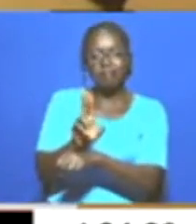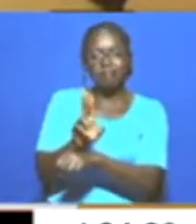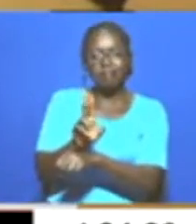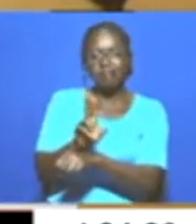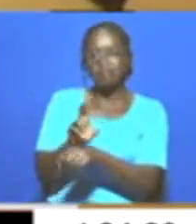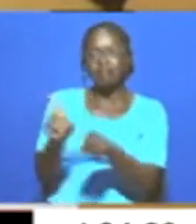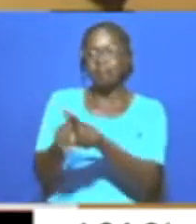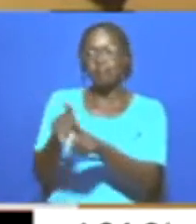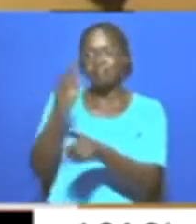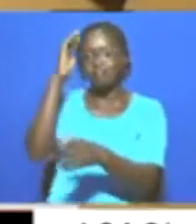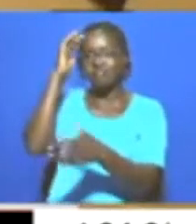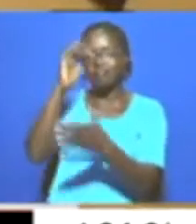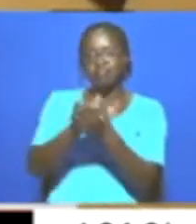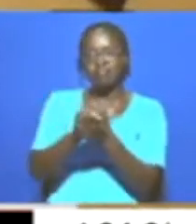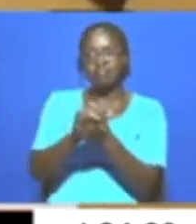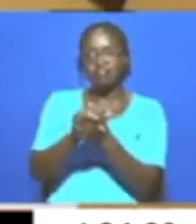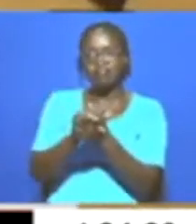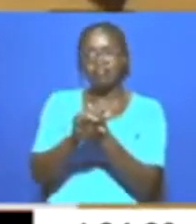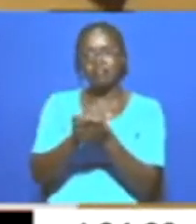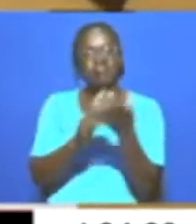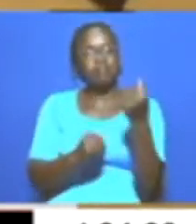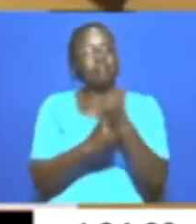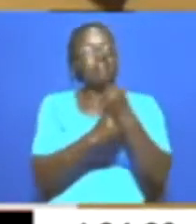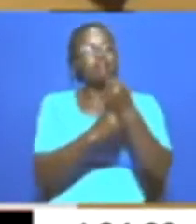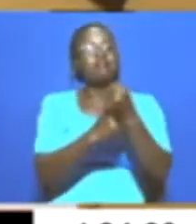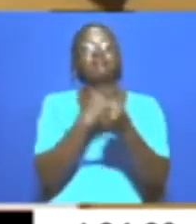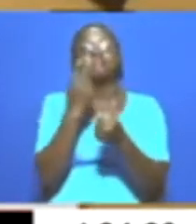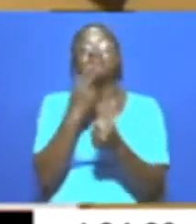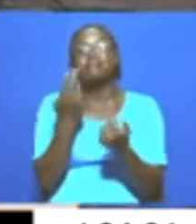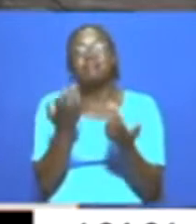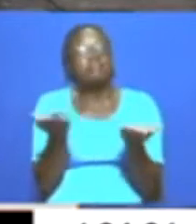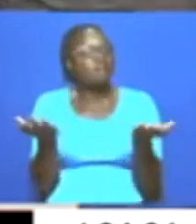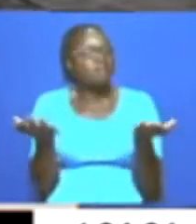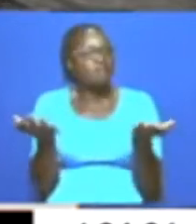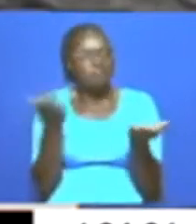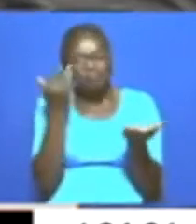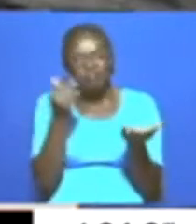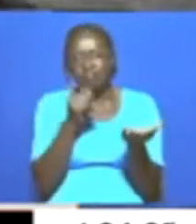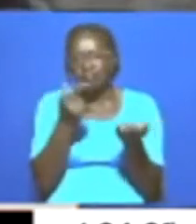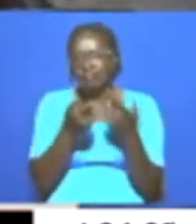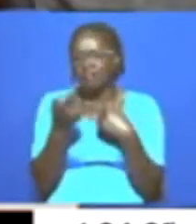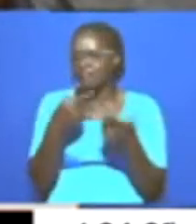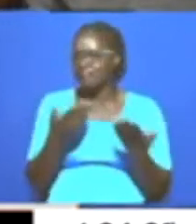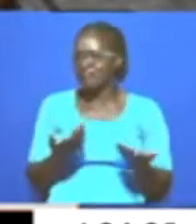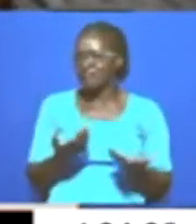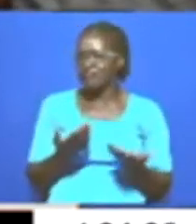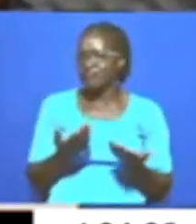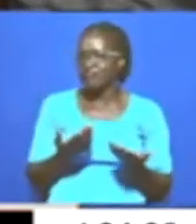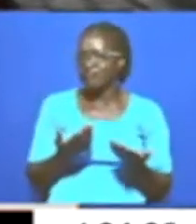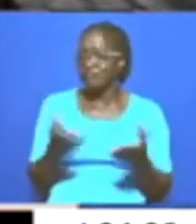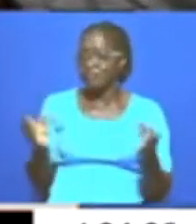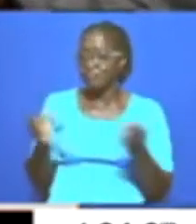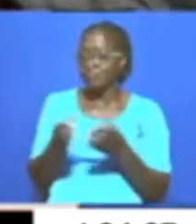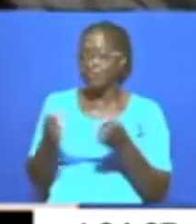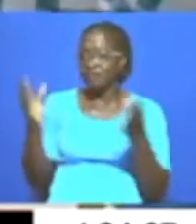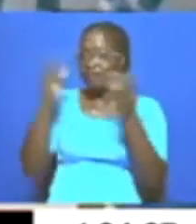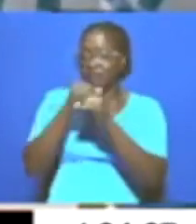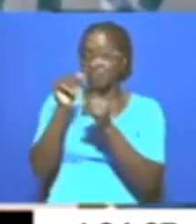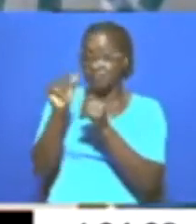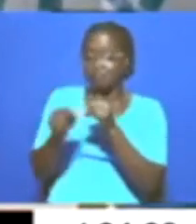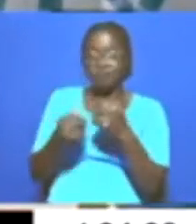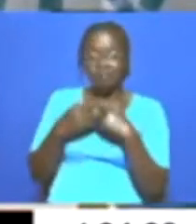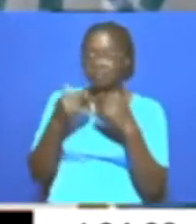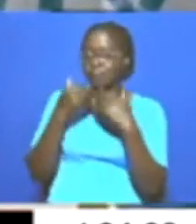una believe hapo juu una support nani? Kwa nini usije? The leaders reiterated that the party has no presidential candidate, and